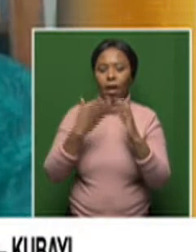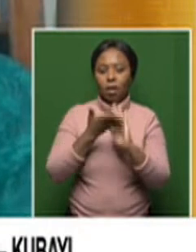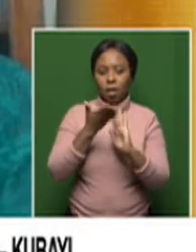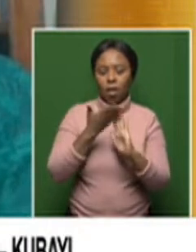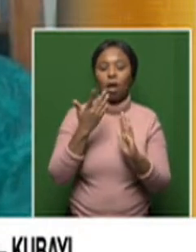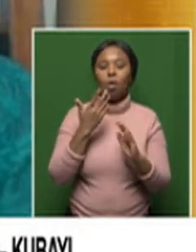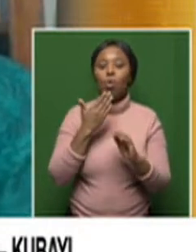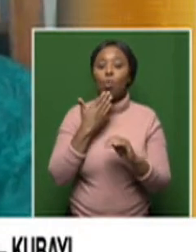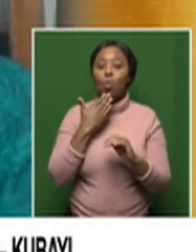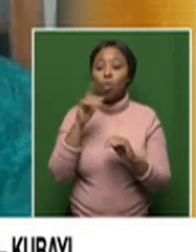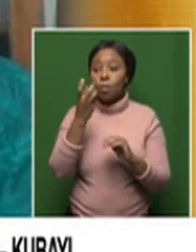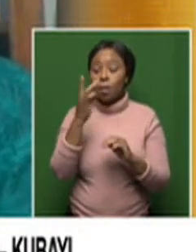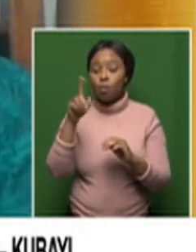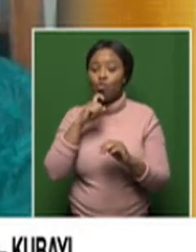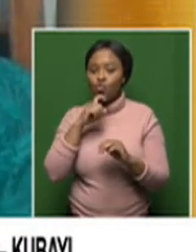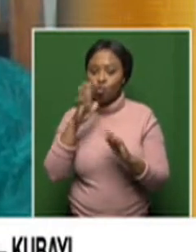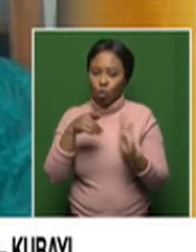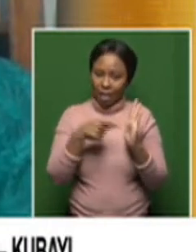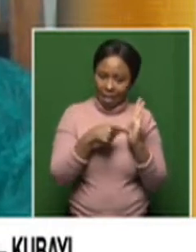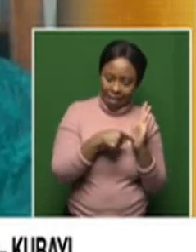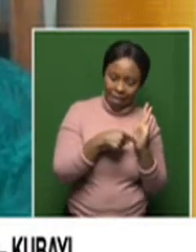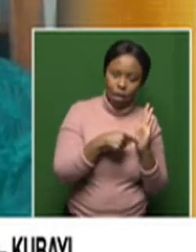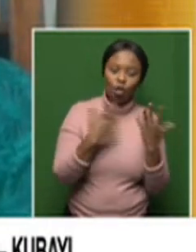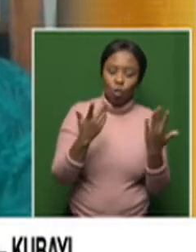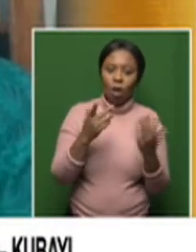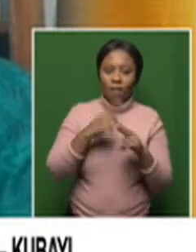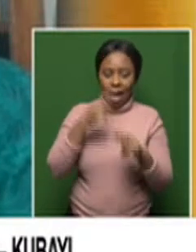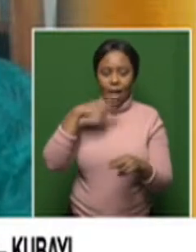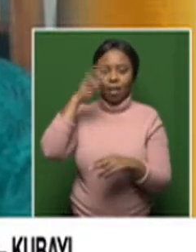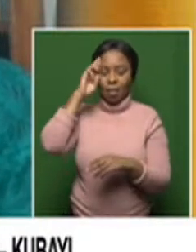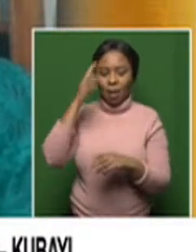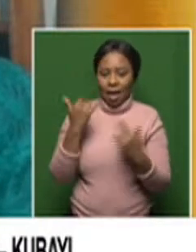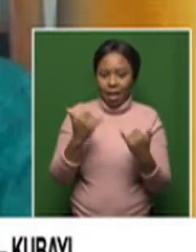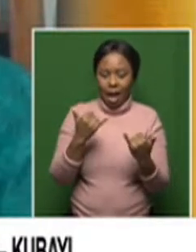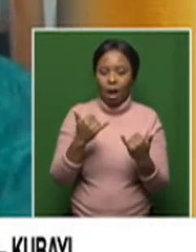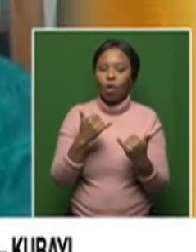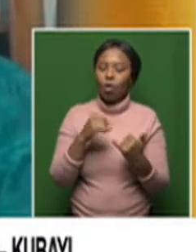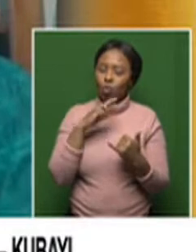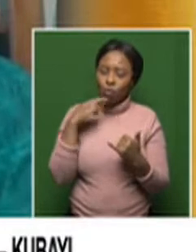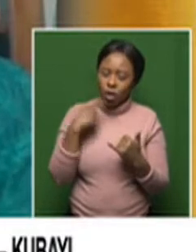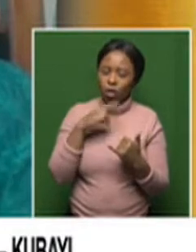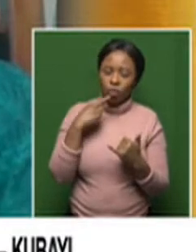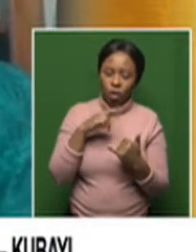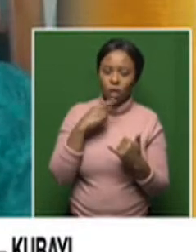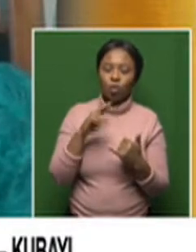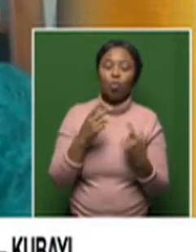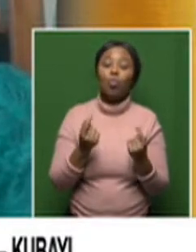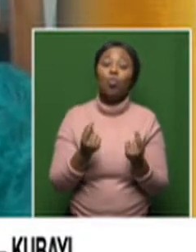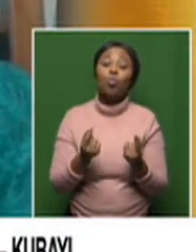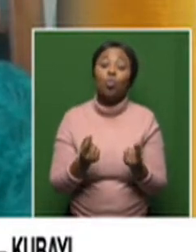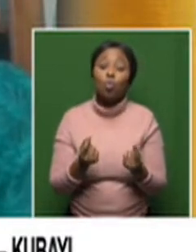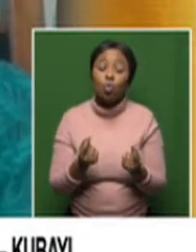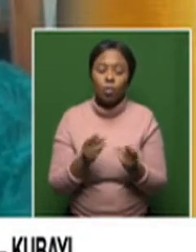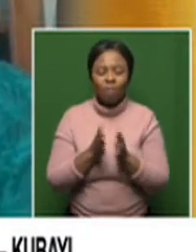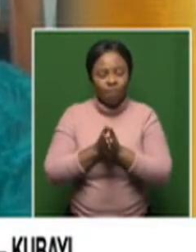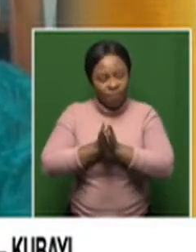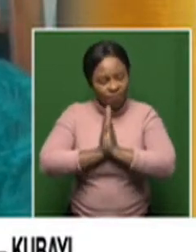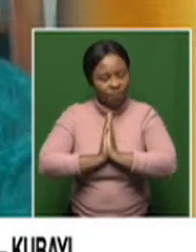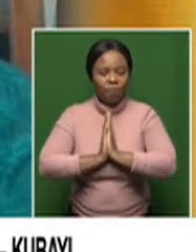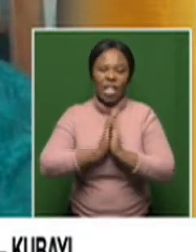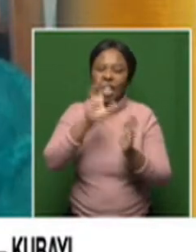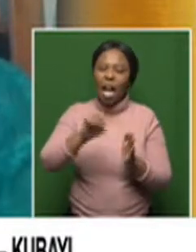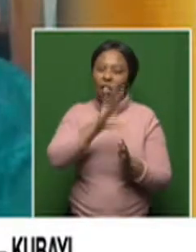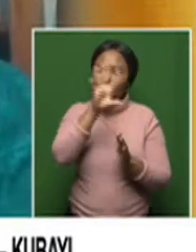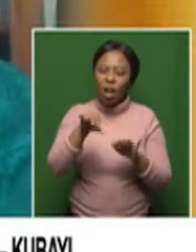finally, let me remind, this reminds me to really request that South African residents